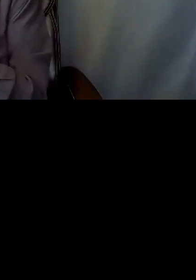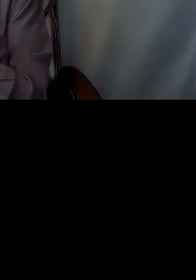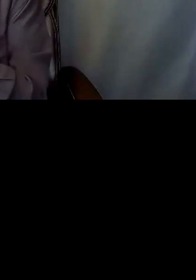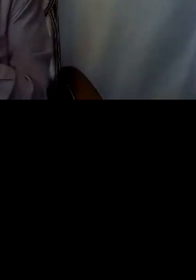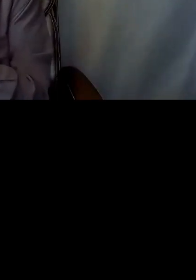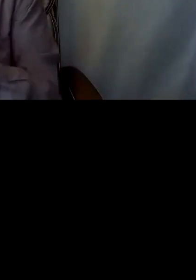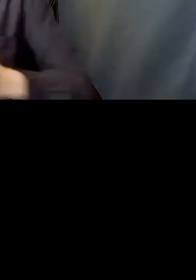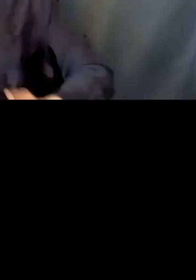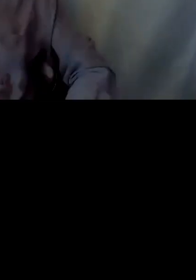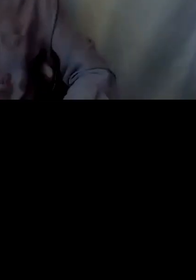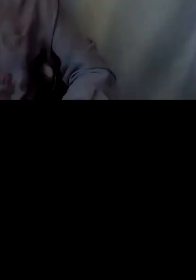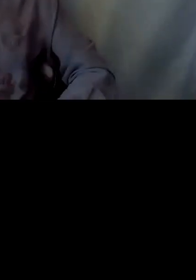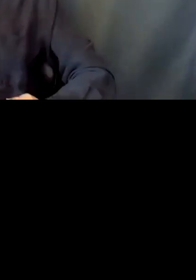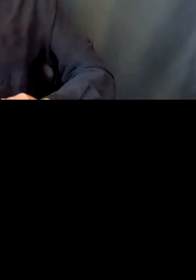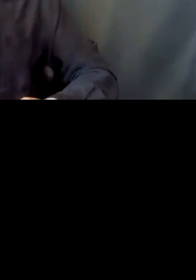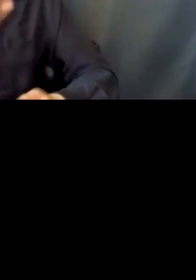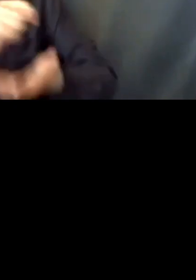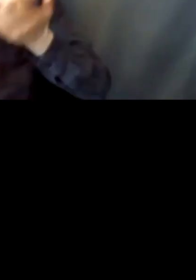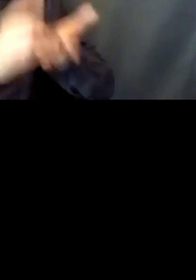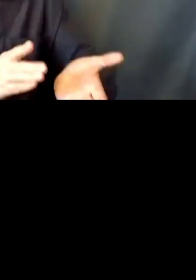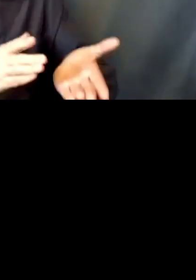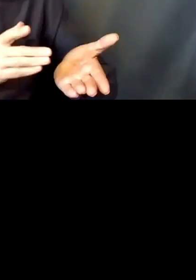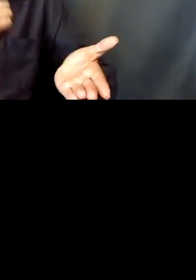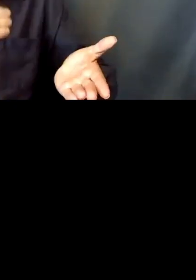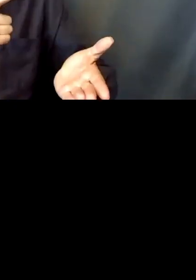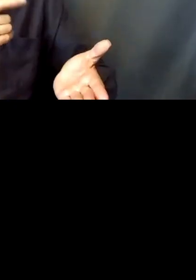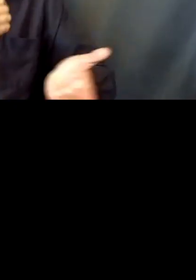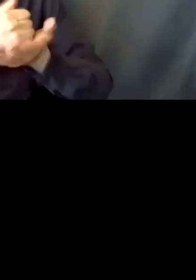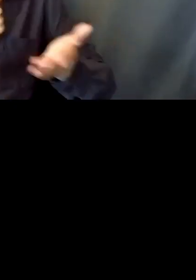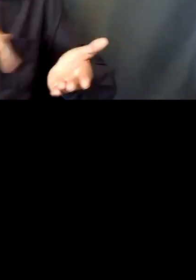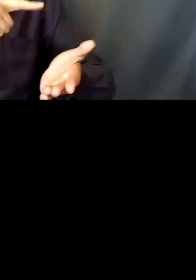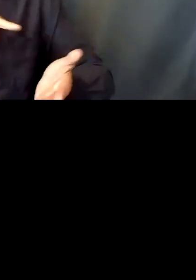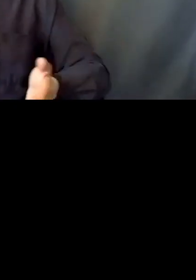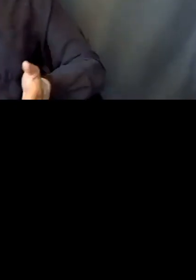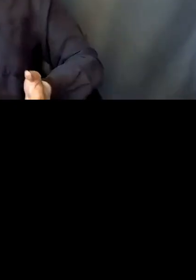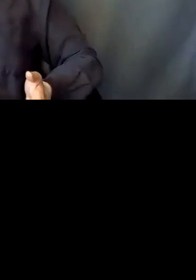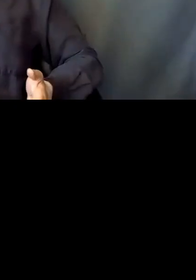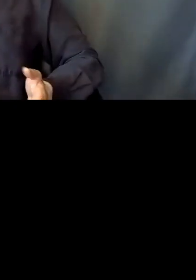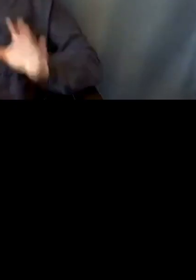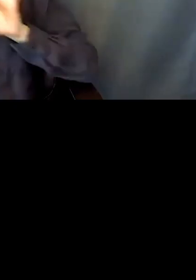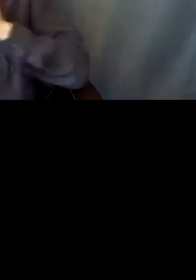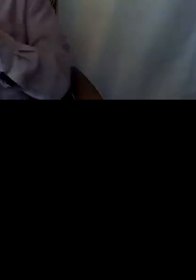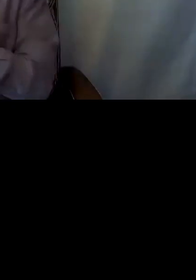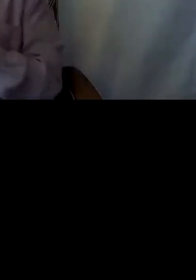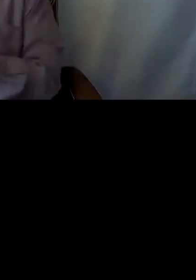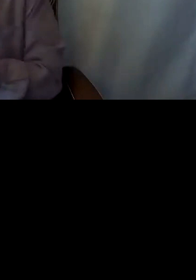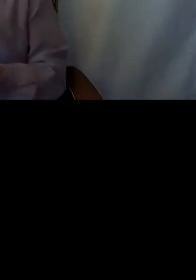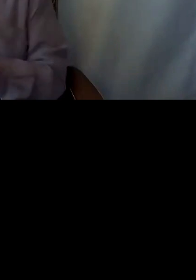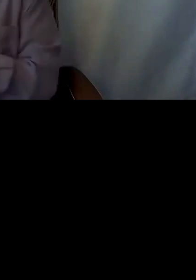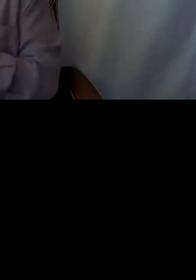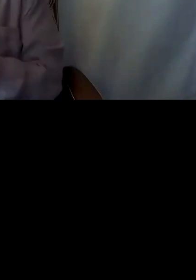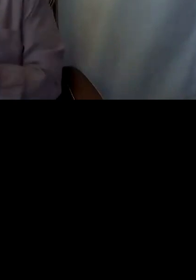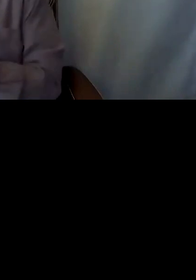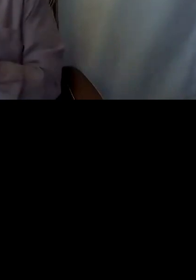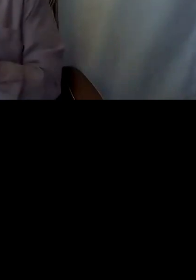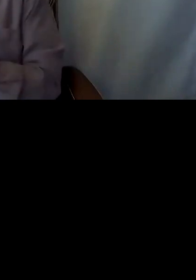did for us was to connect us to our own counselor as parents, to be able to navigate those things when